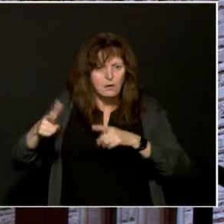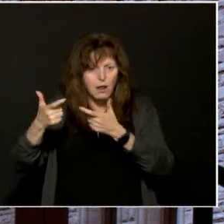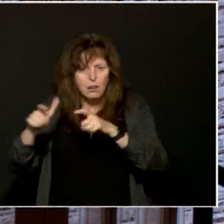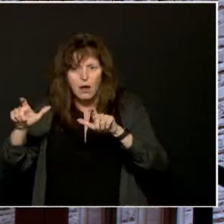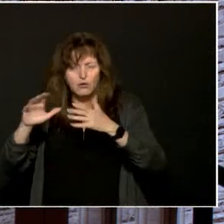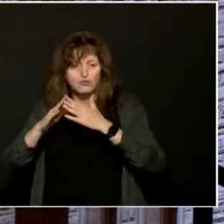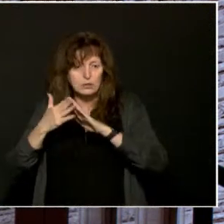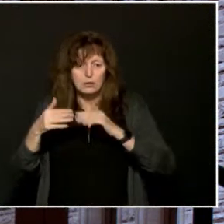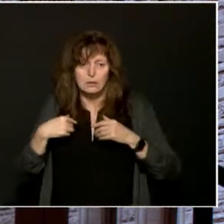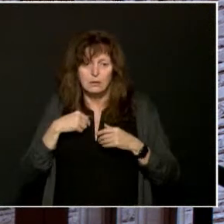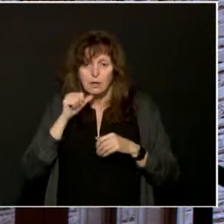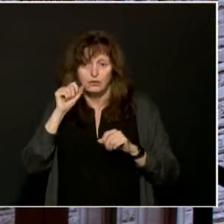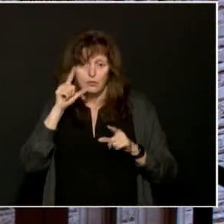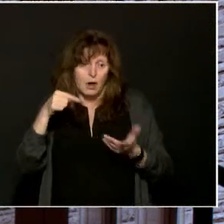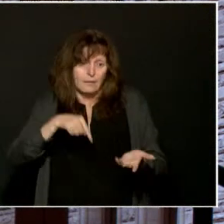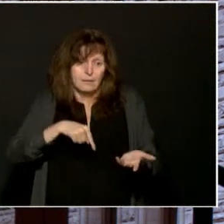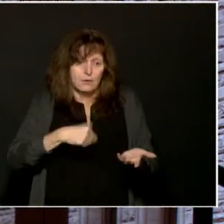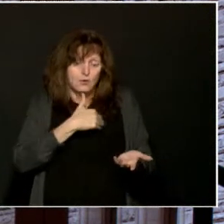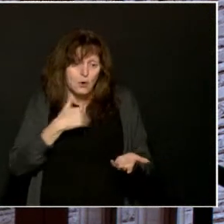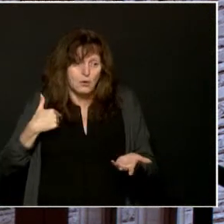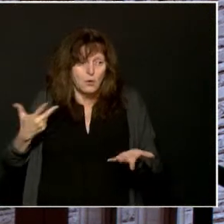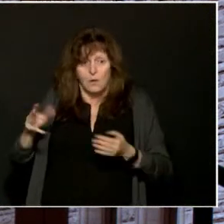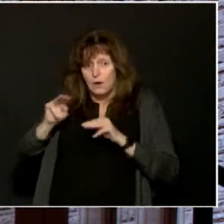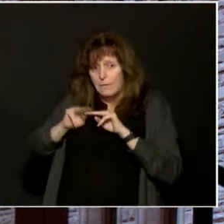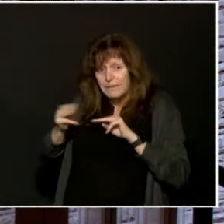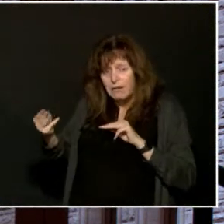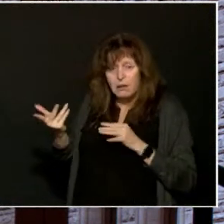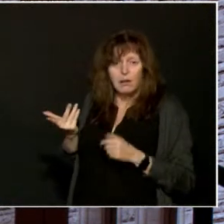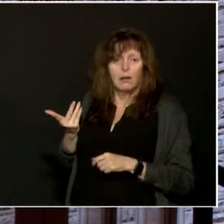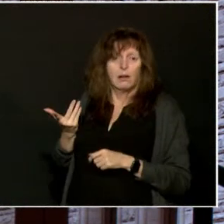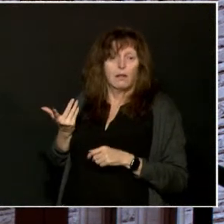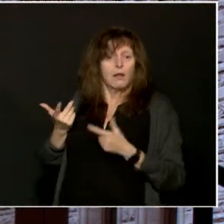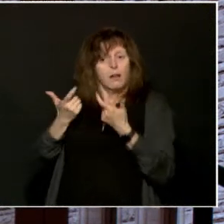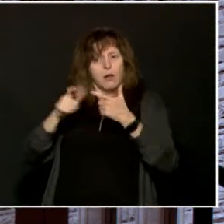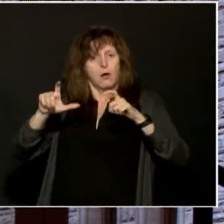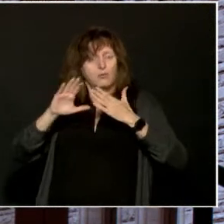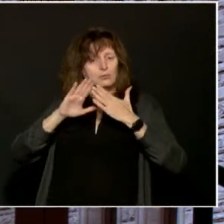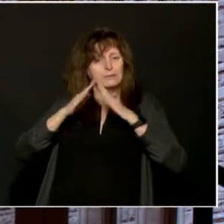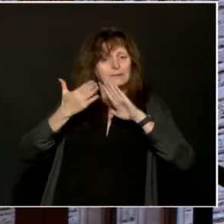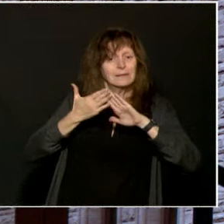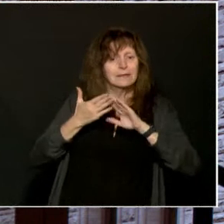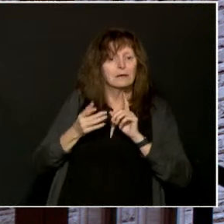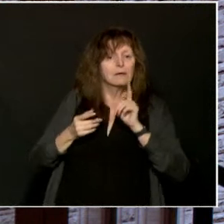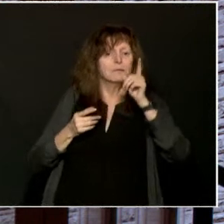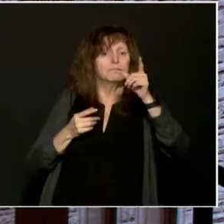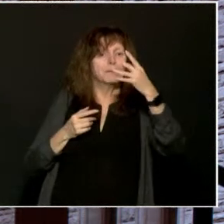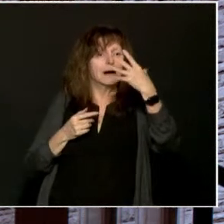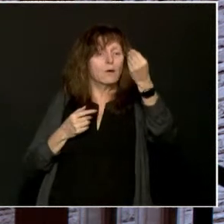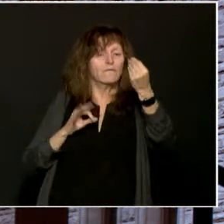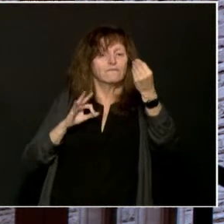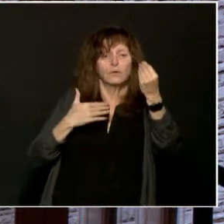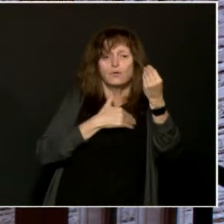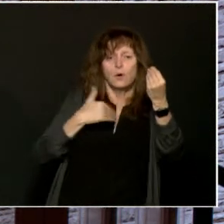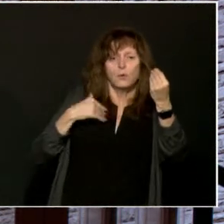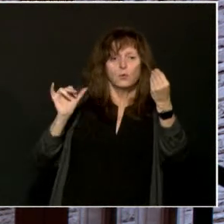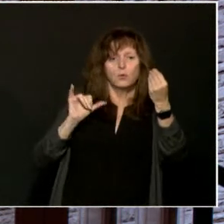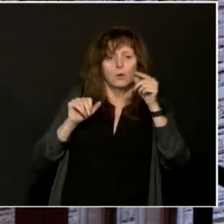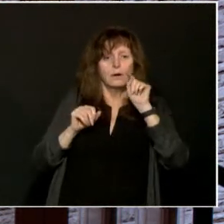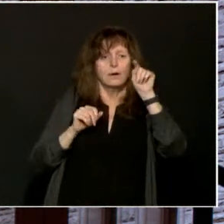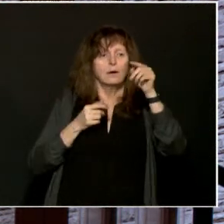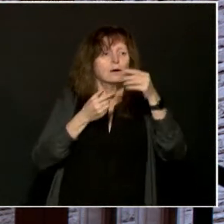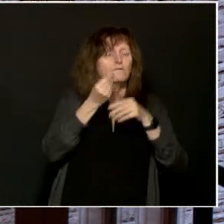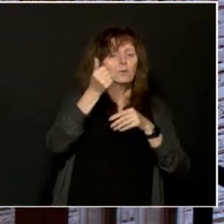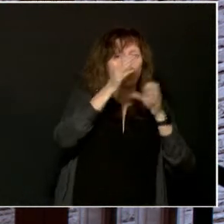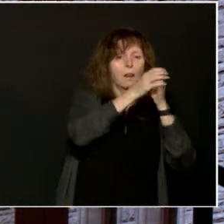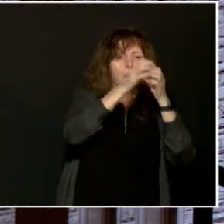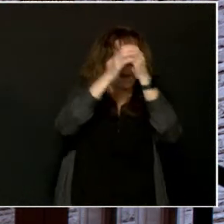Toronto and Peel, as well as some other larger urban centers. We've had a few clusters outside as well. And we've had some concerns